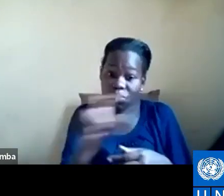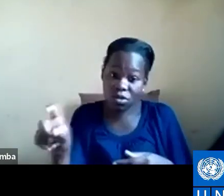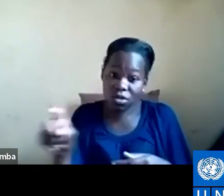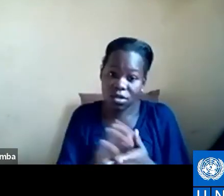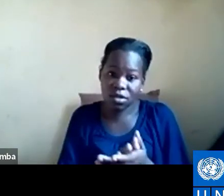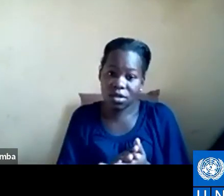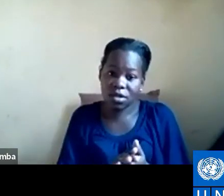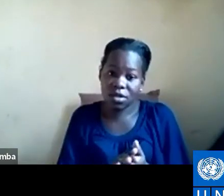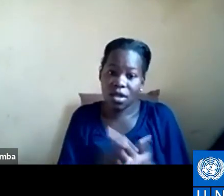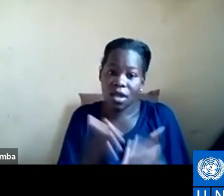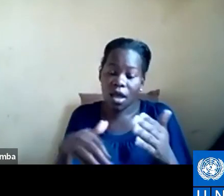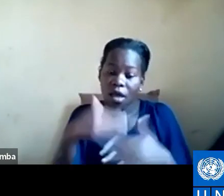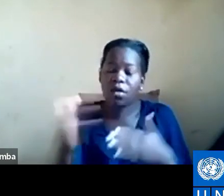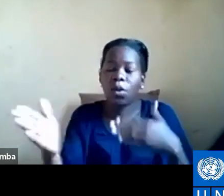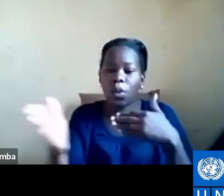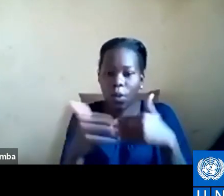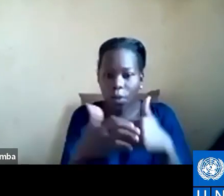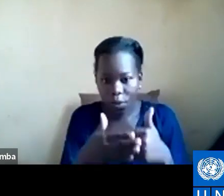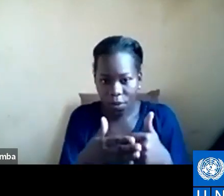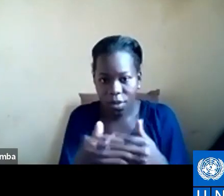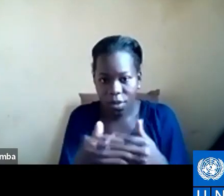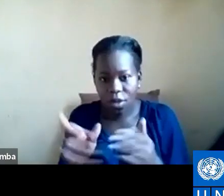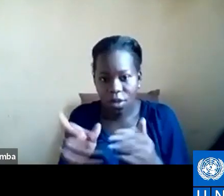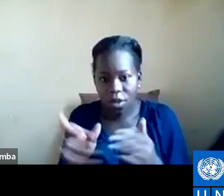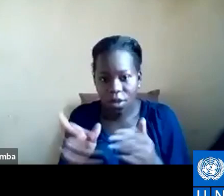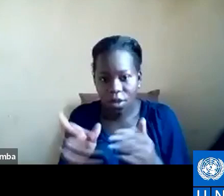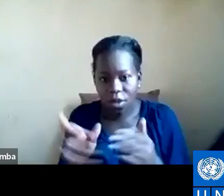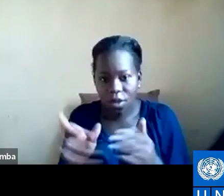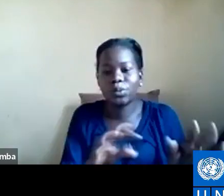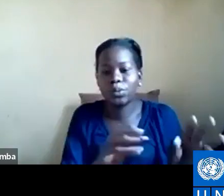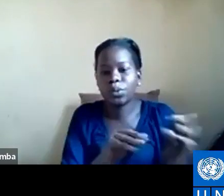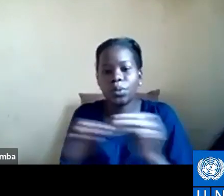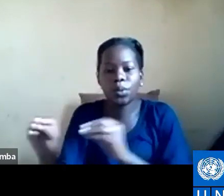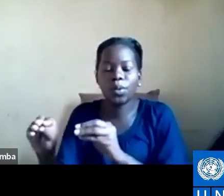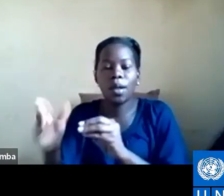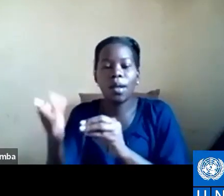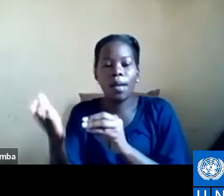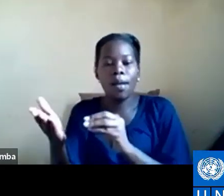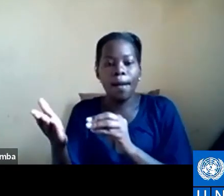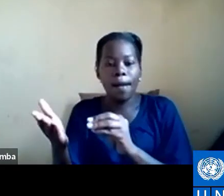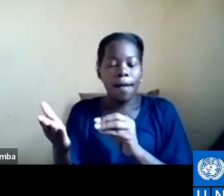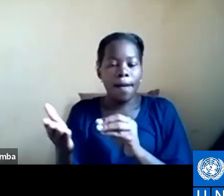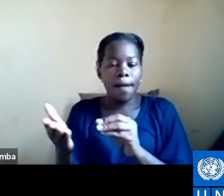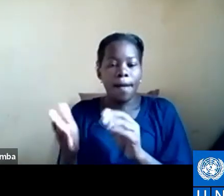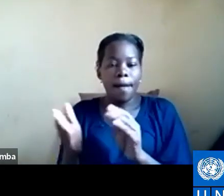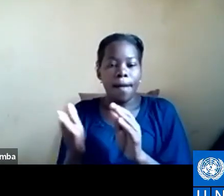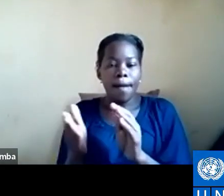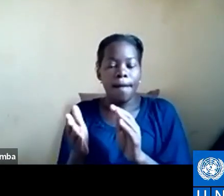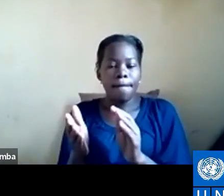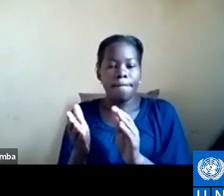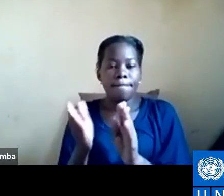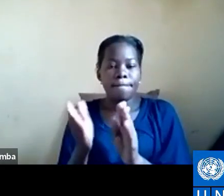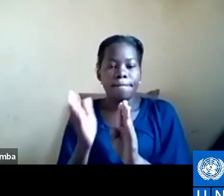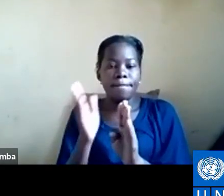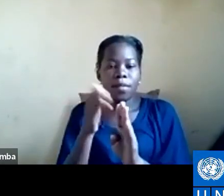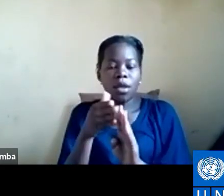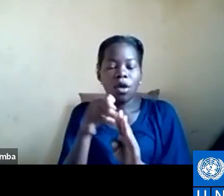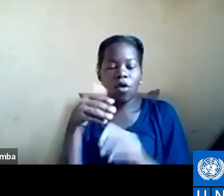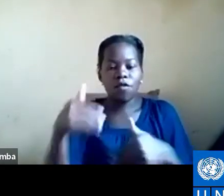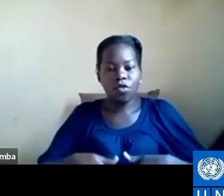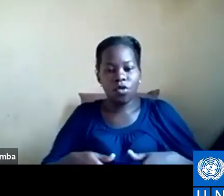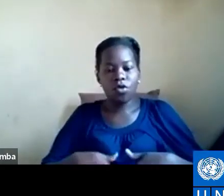into the hands-on aspect of the youth ideathon. So I'd like at this point to thank my panelists, but also to bring them on